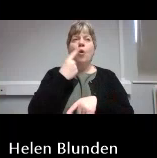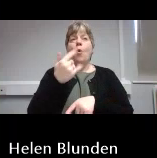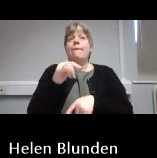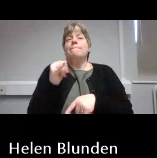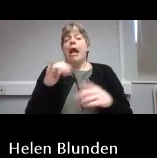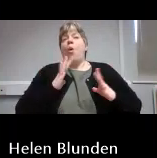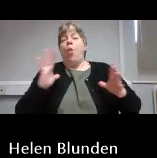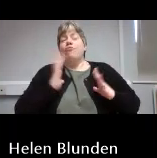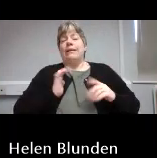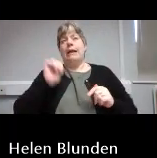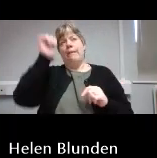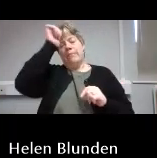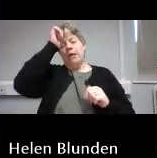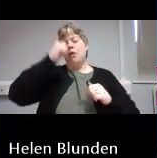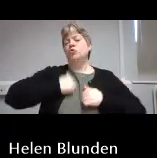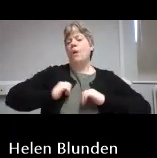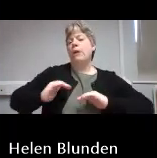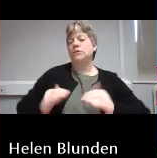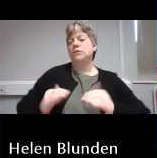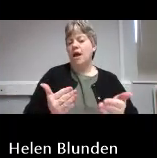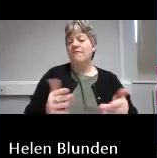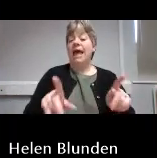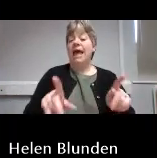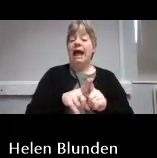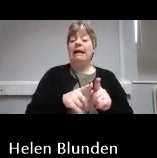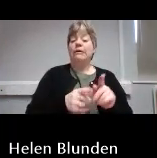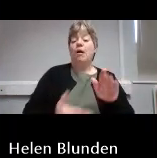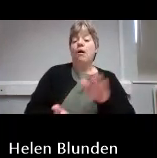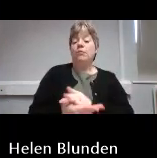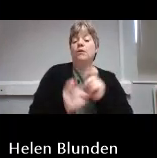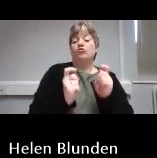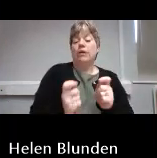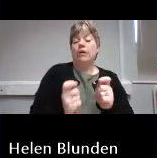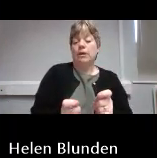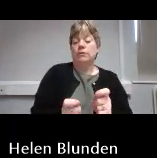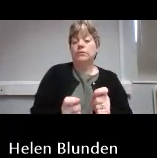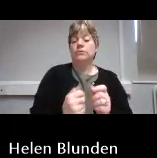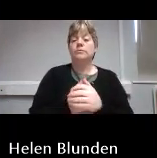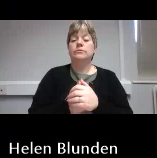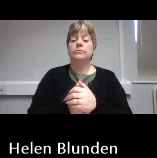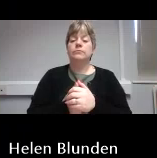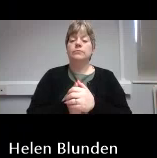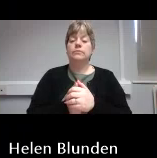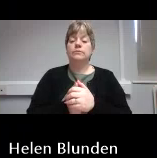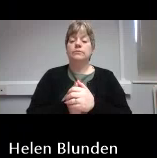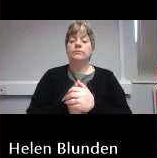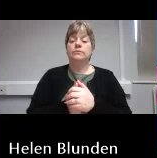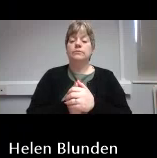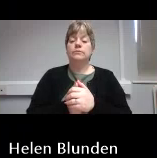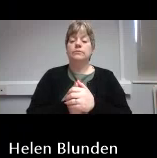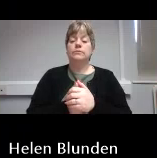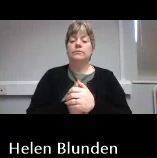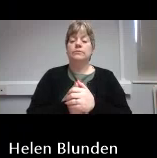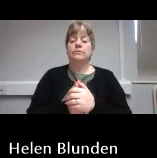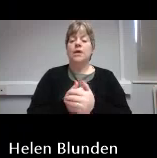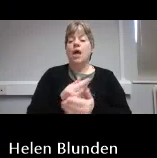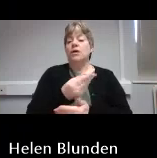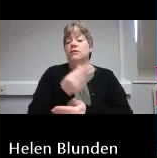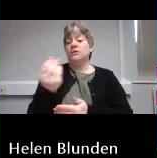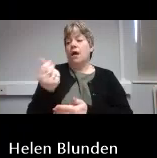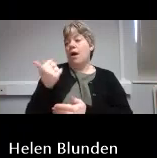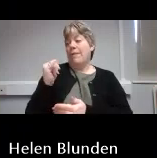be known to services and in treatment. Some may be newly